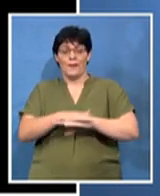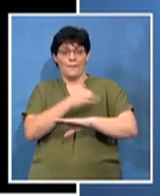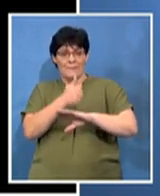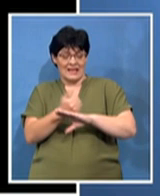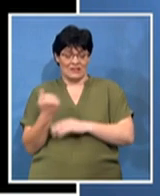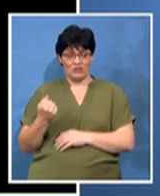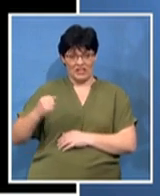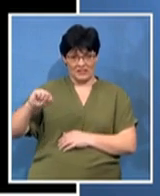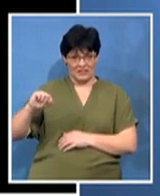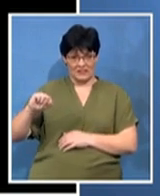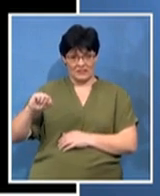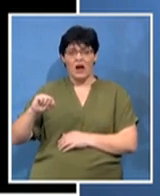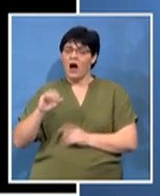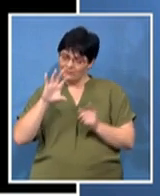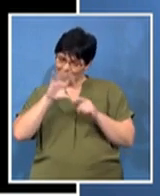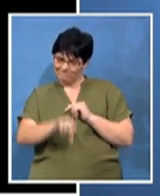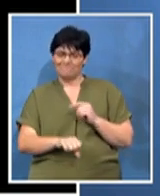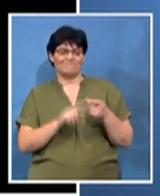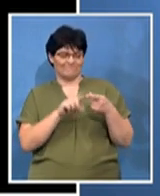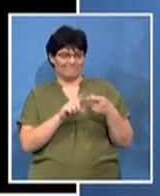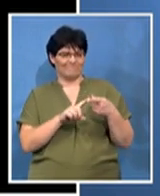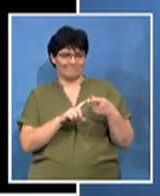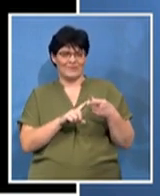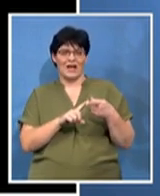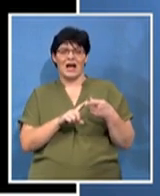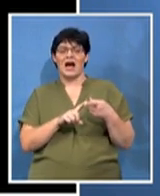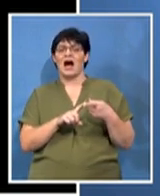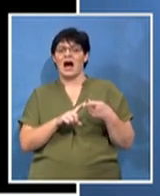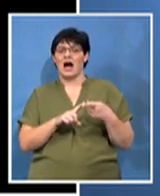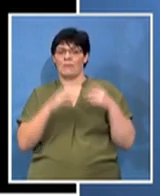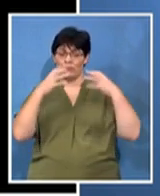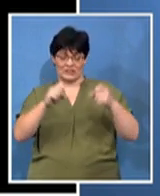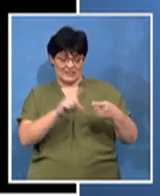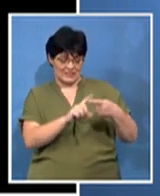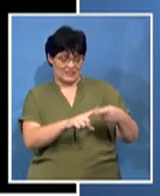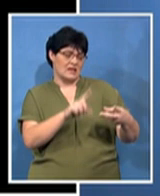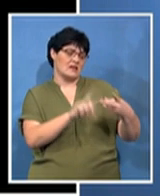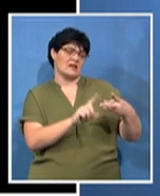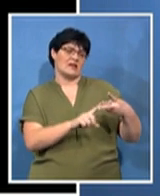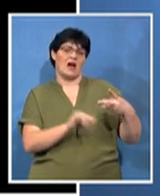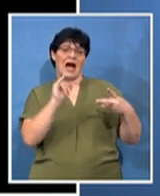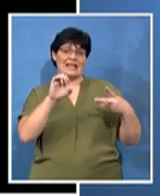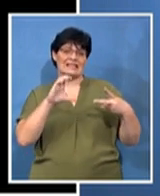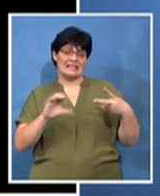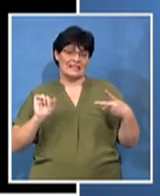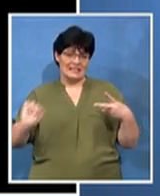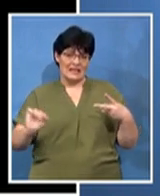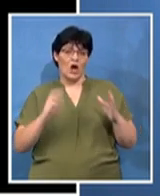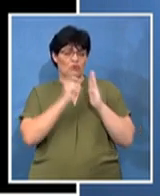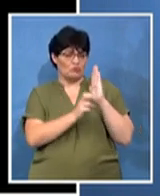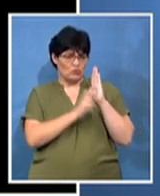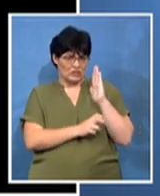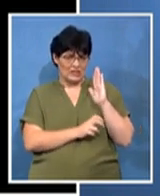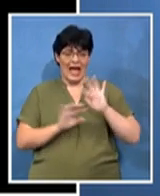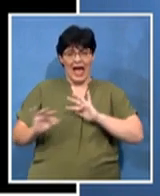one, precedent, and it was founded on IEC's own regulations in terms of how they have treated other newly formed